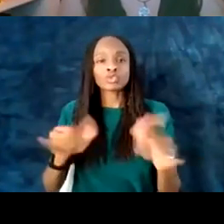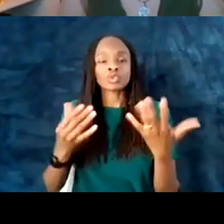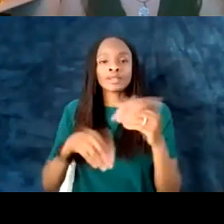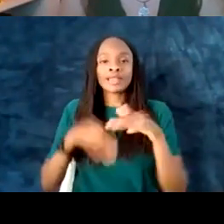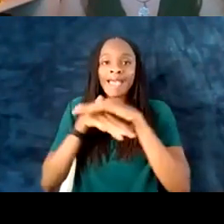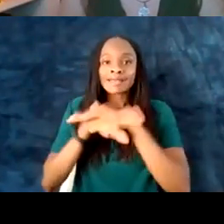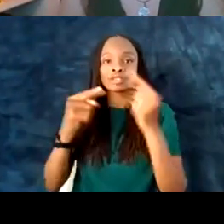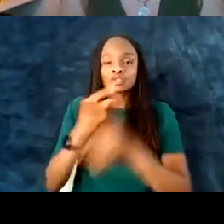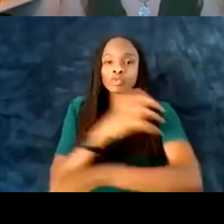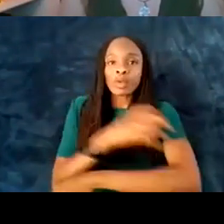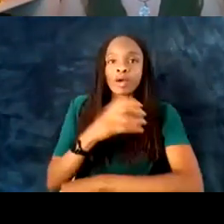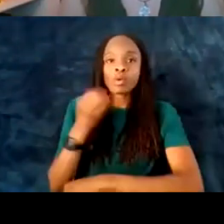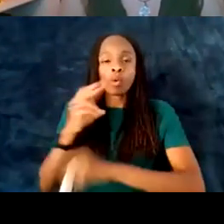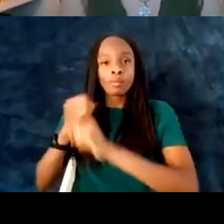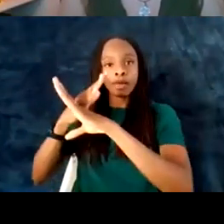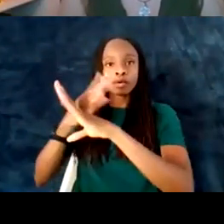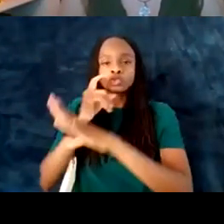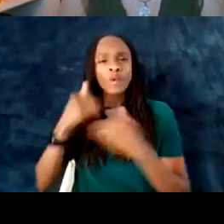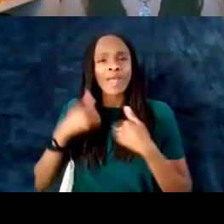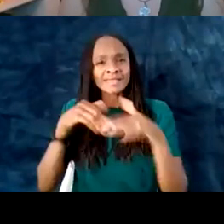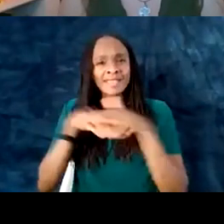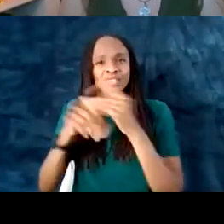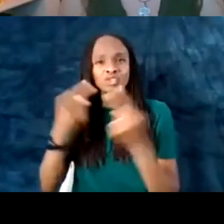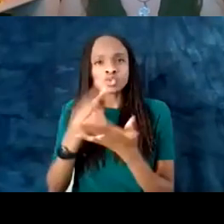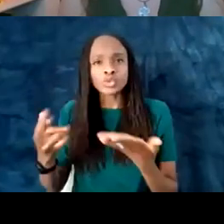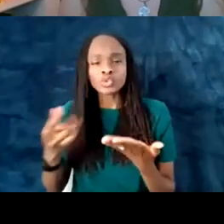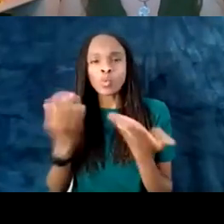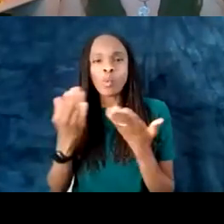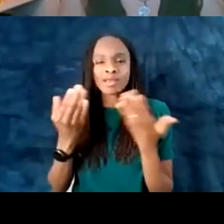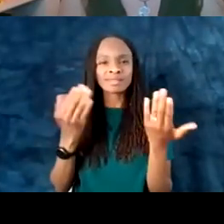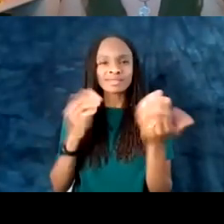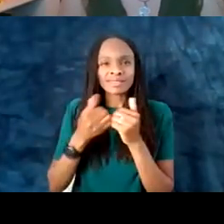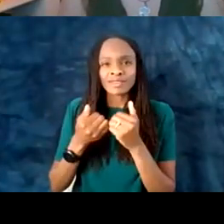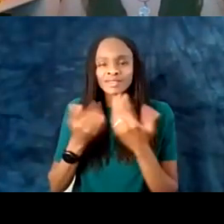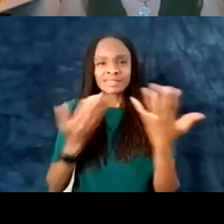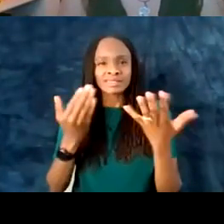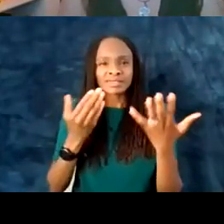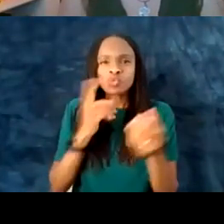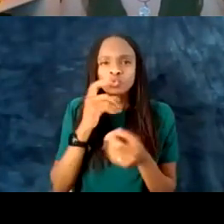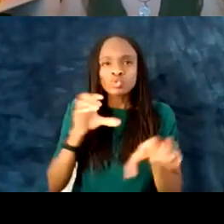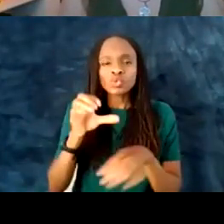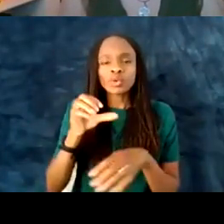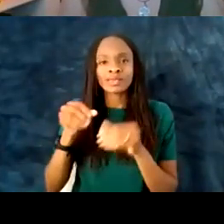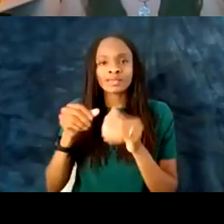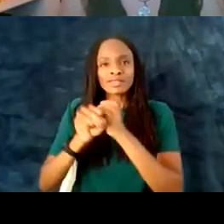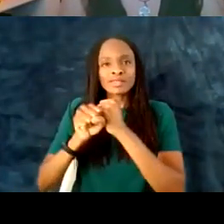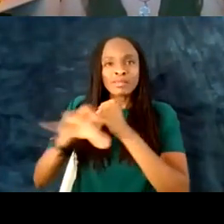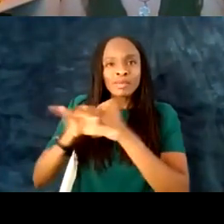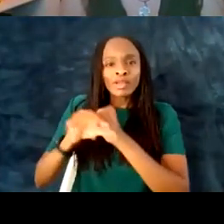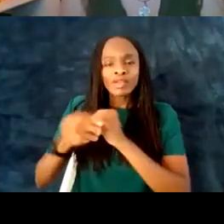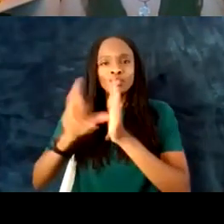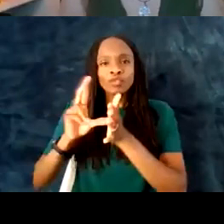it, who has the access to resources, what are the dynamics at play in the field, who is doing the publicizing, who is doing the